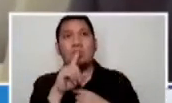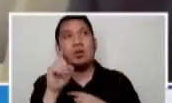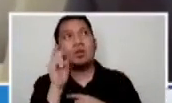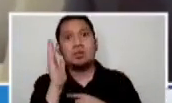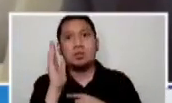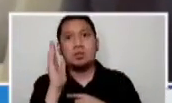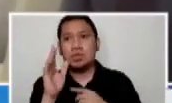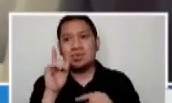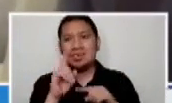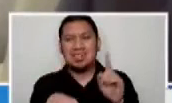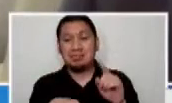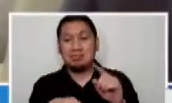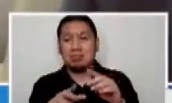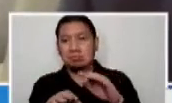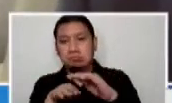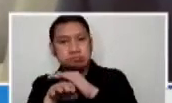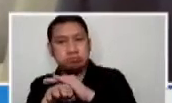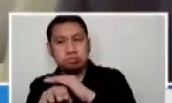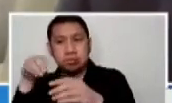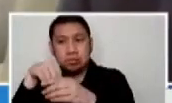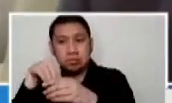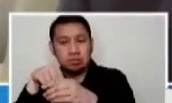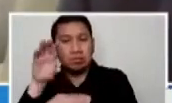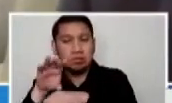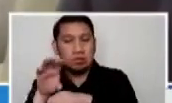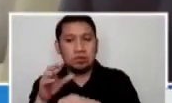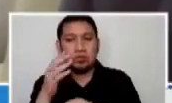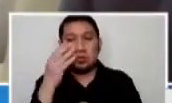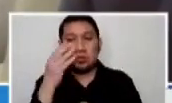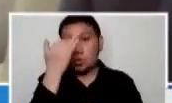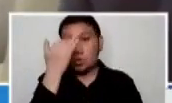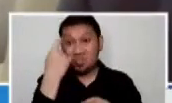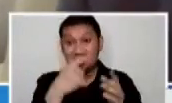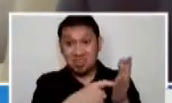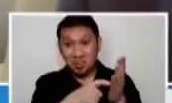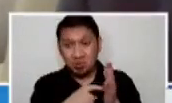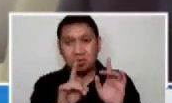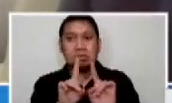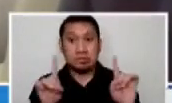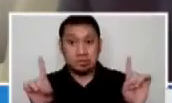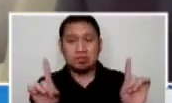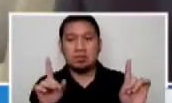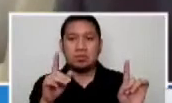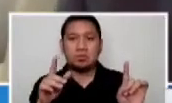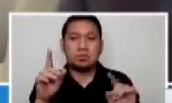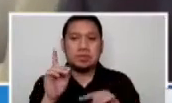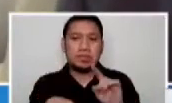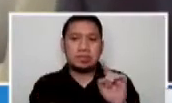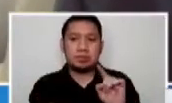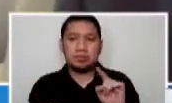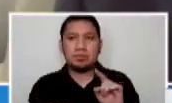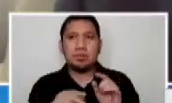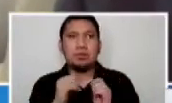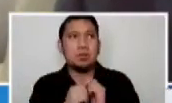interfaith cooperation. Doon sila nagsimba sa church during Eid al-Fitr. The same thing in